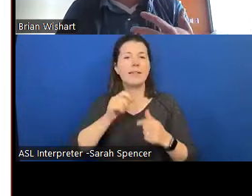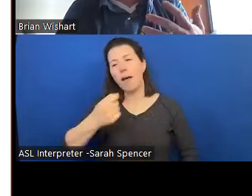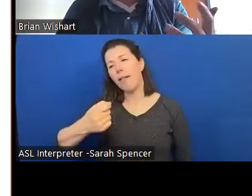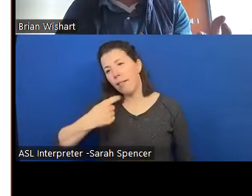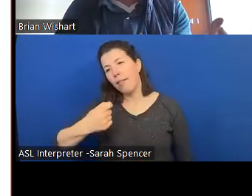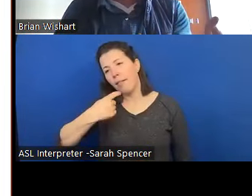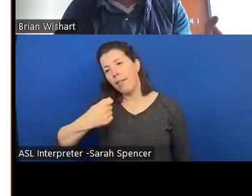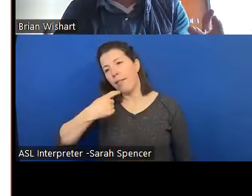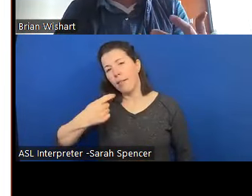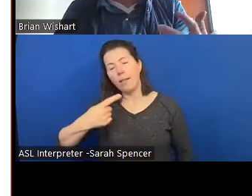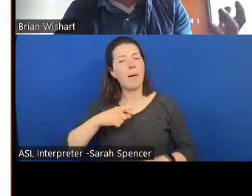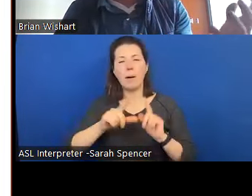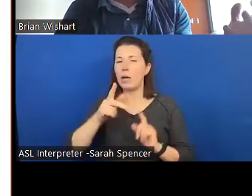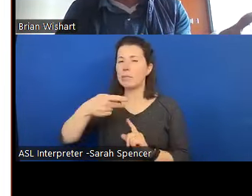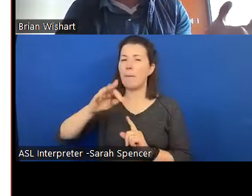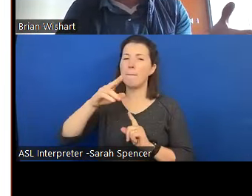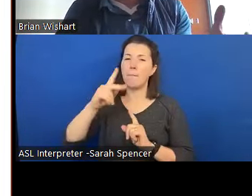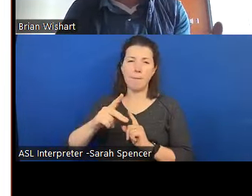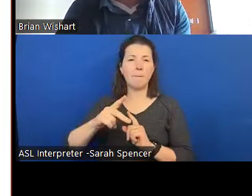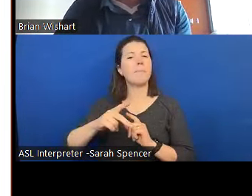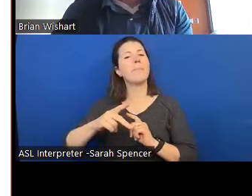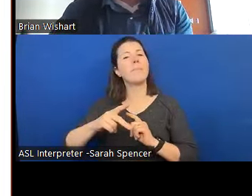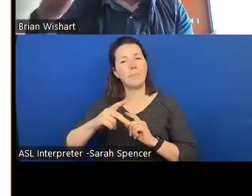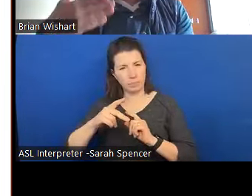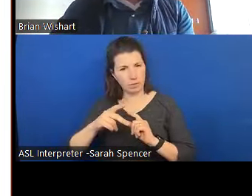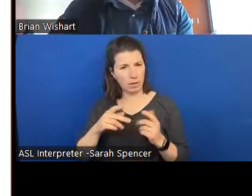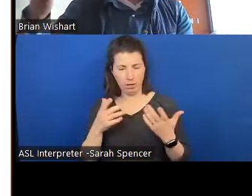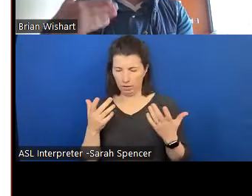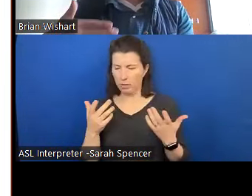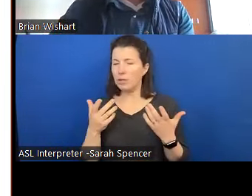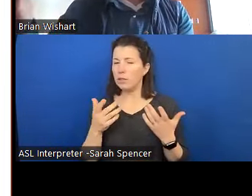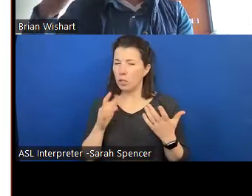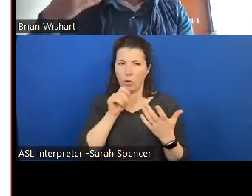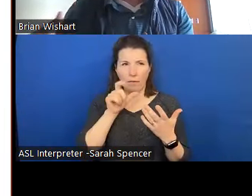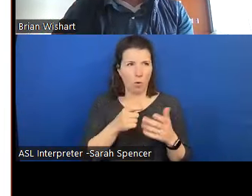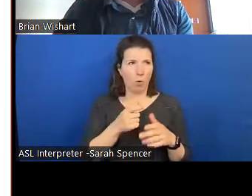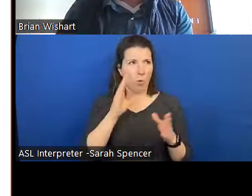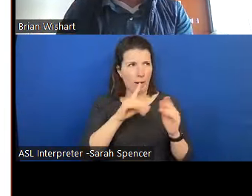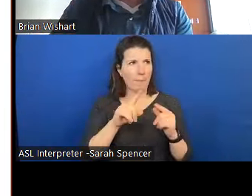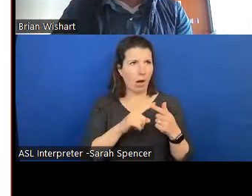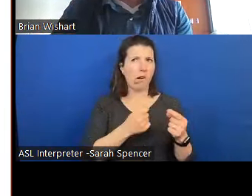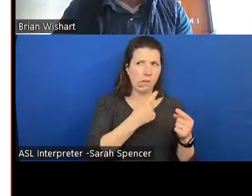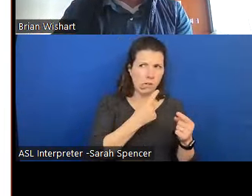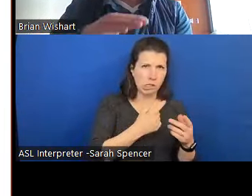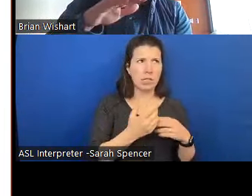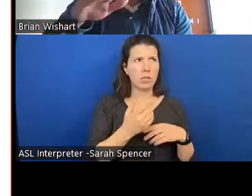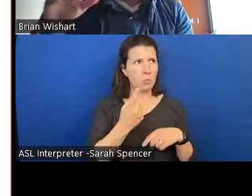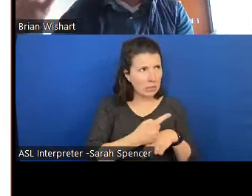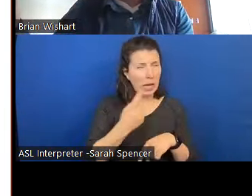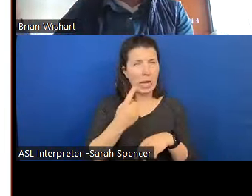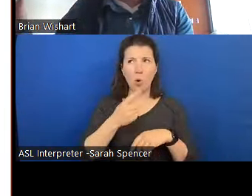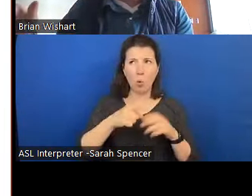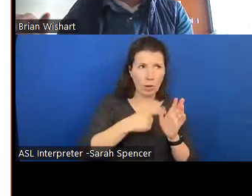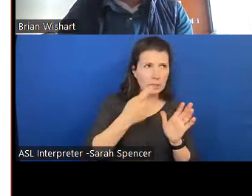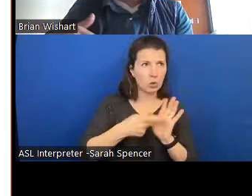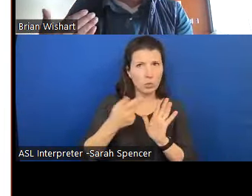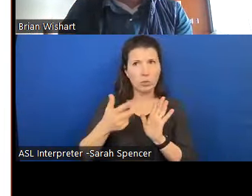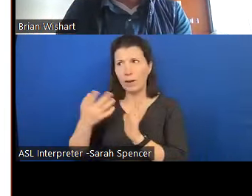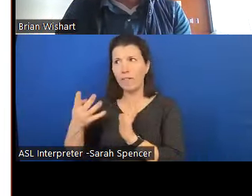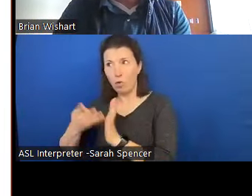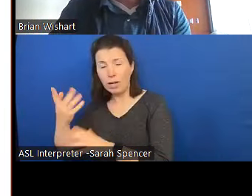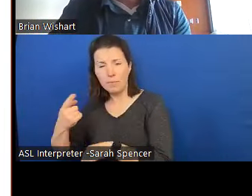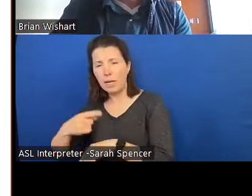medication once, twice, 4 times a day. It's something that is continuously given, and so you get a nice steady state